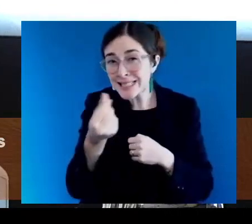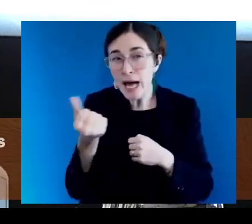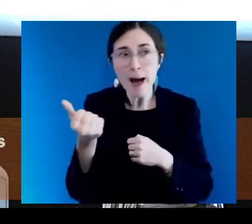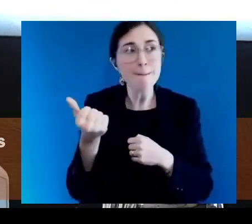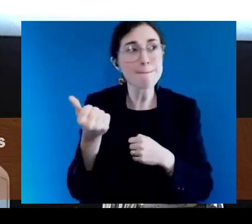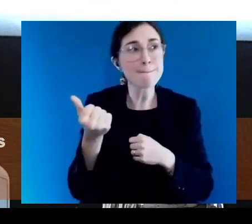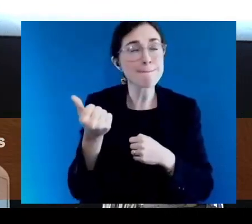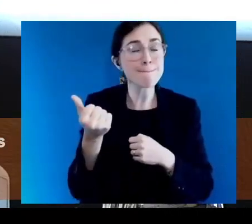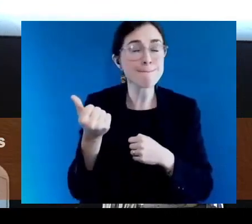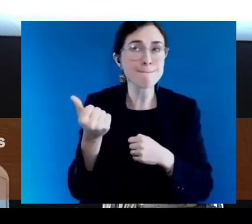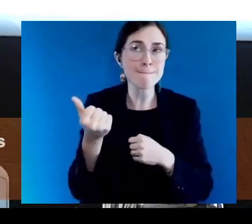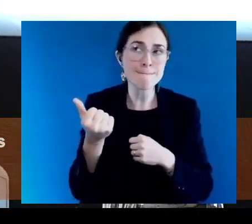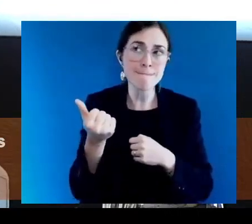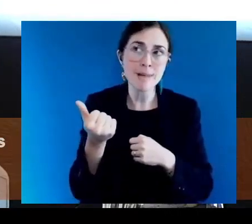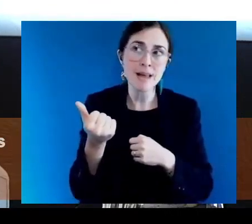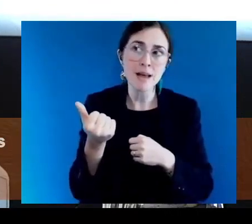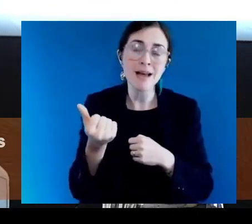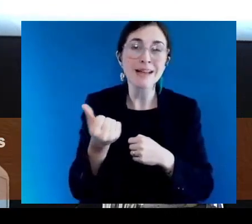secure